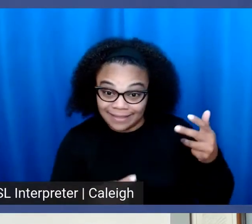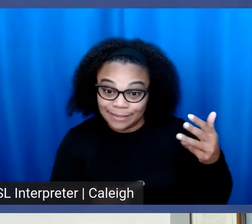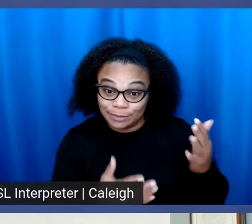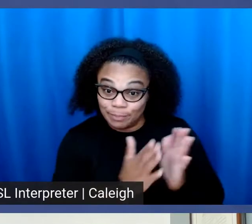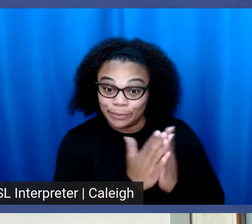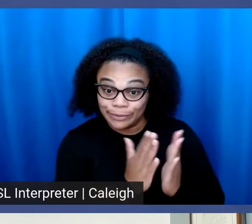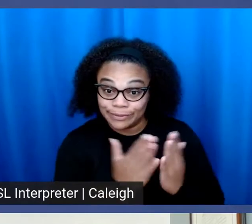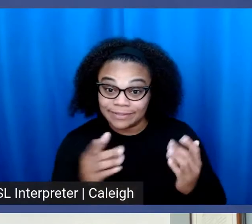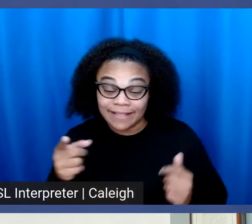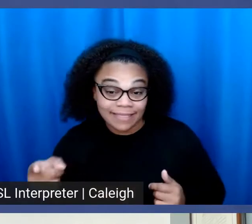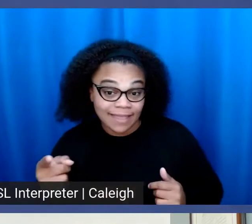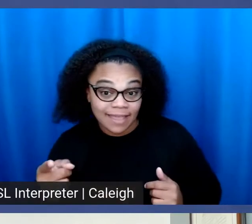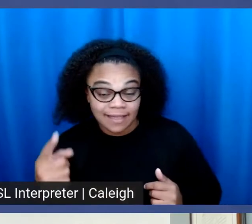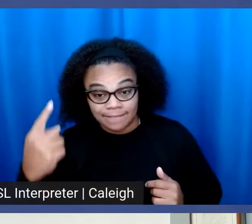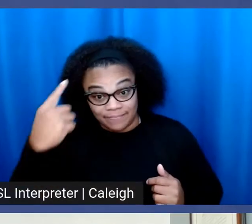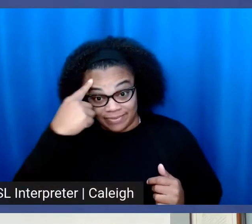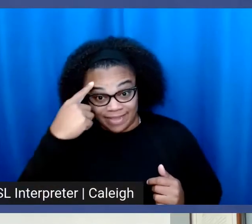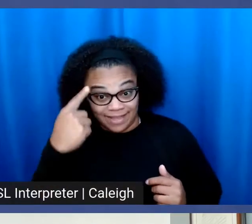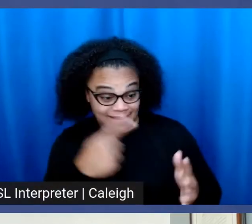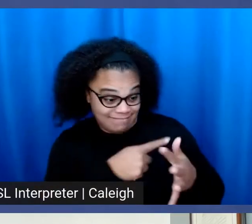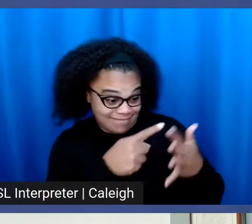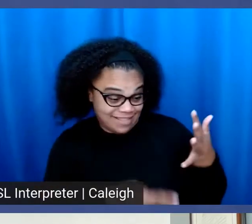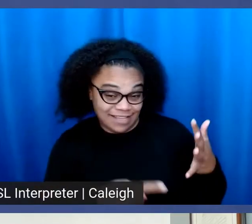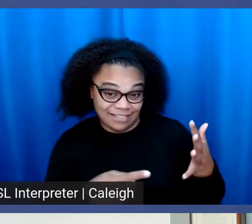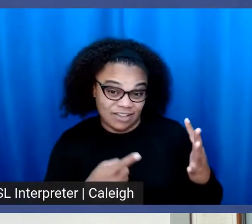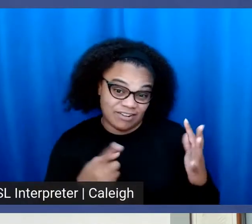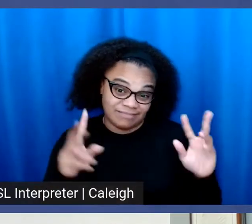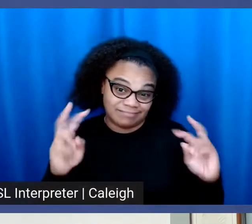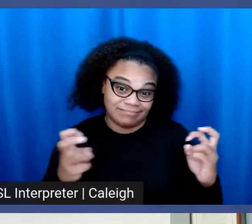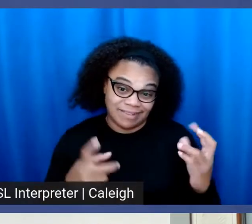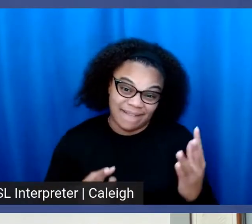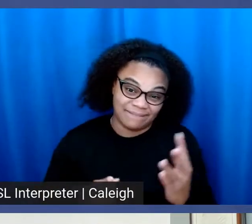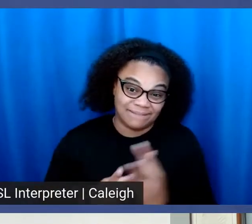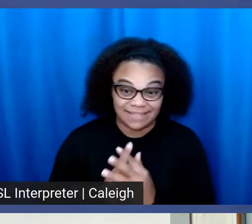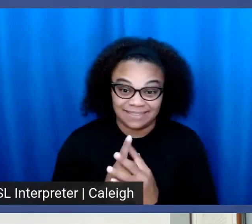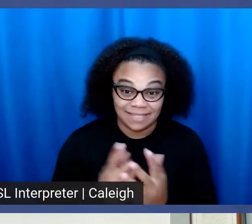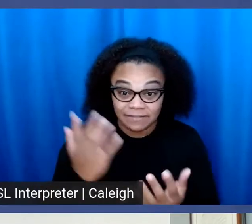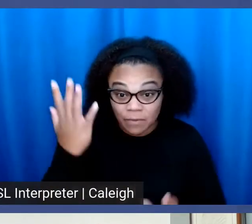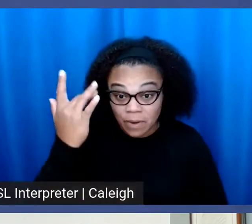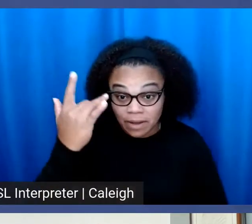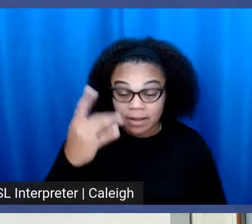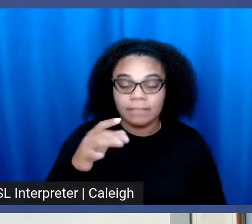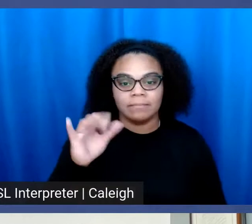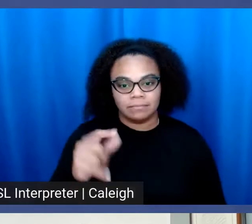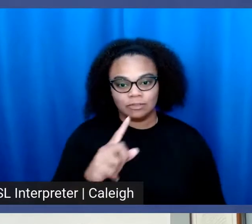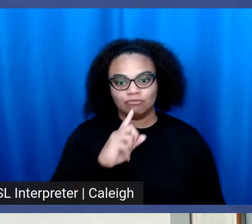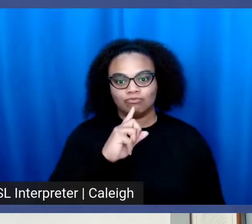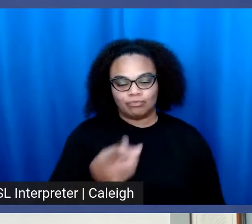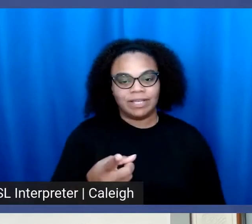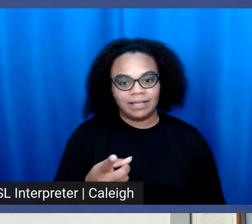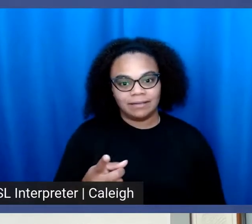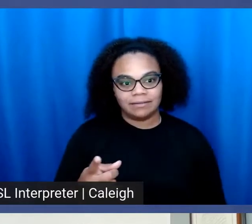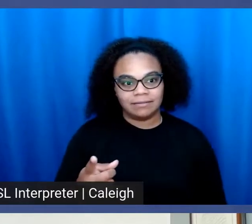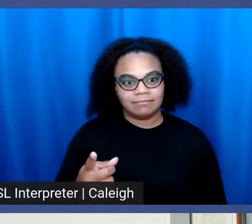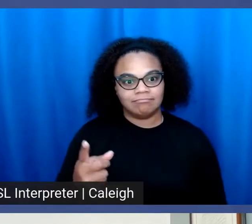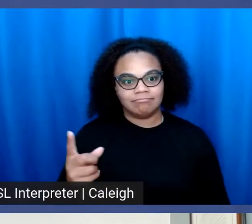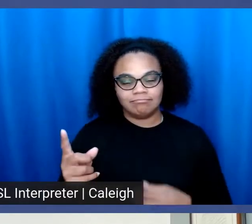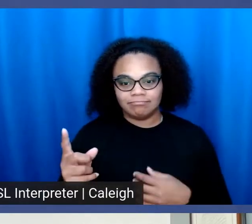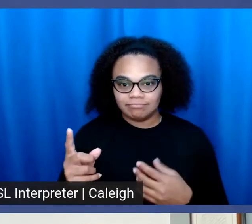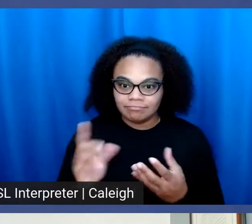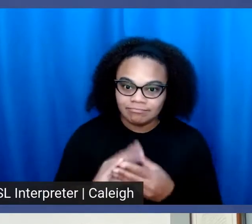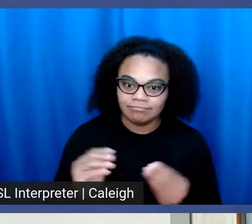find offensive is the reality of LGBTQ plus